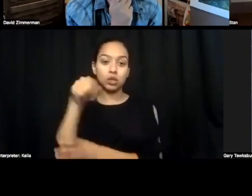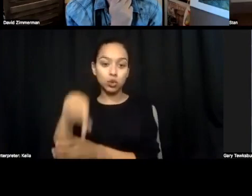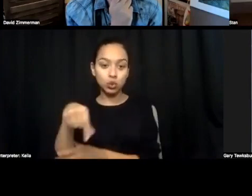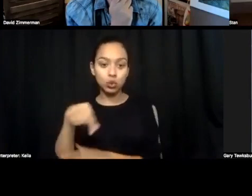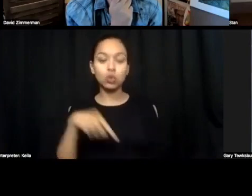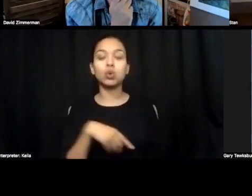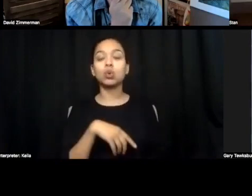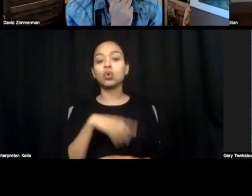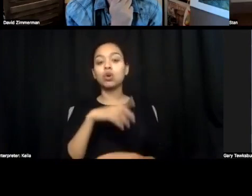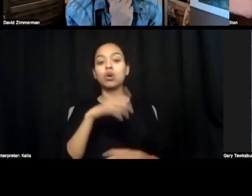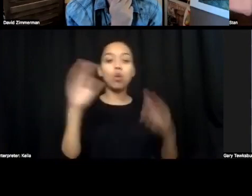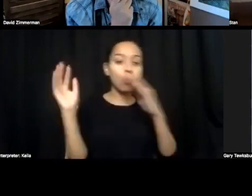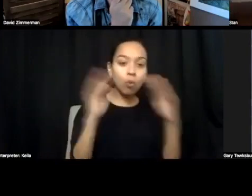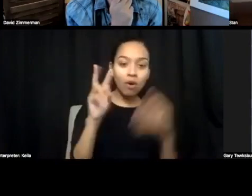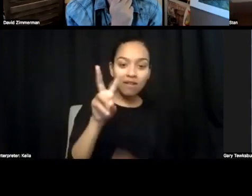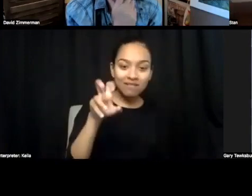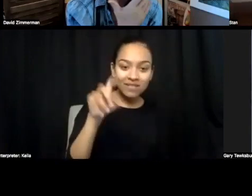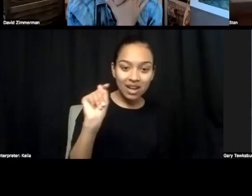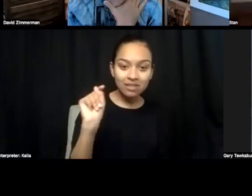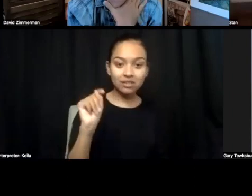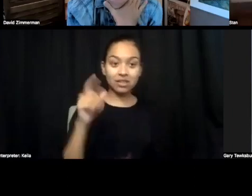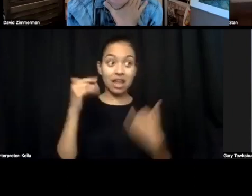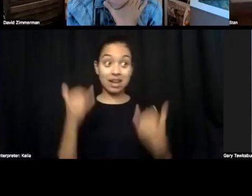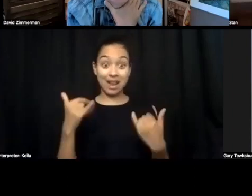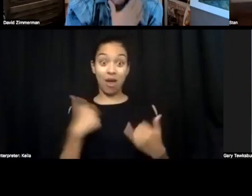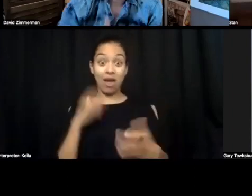and now I'm acting, going back to acting in it as me, the